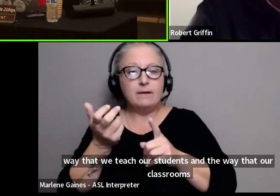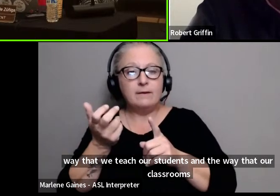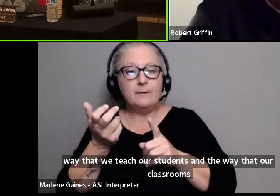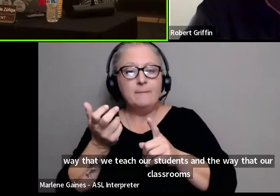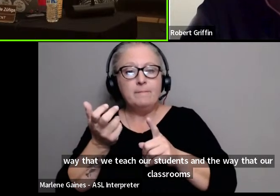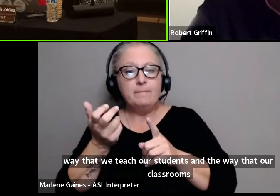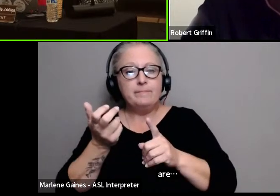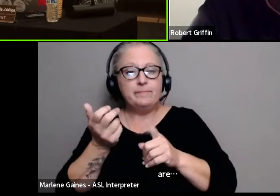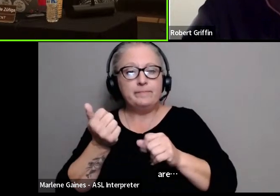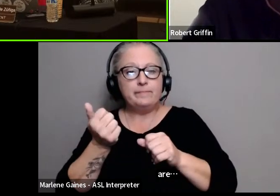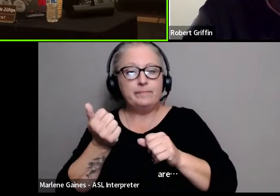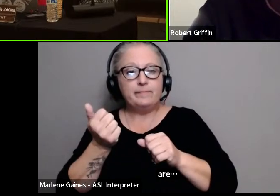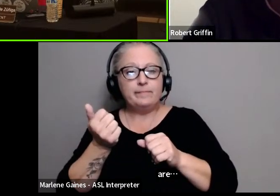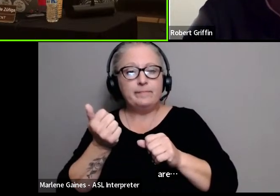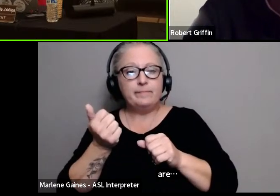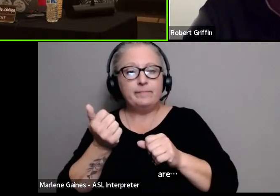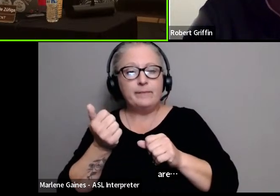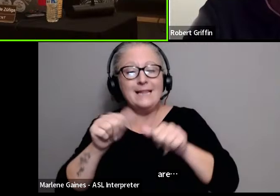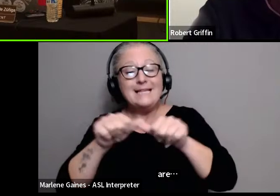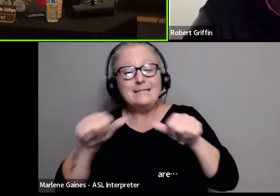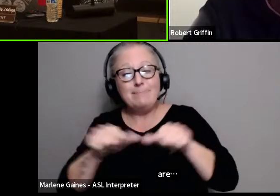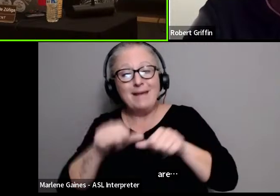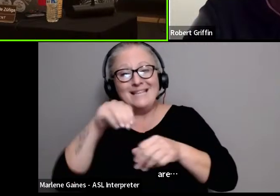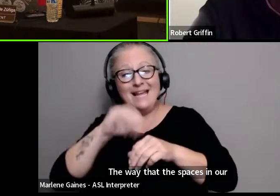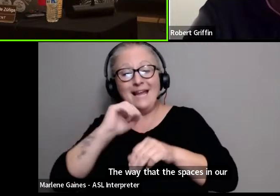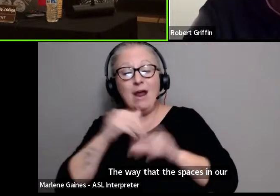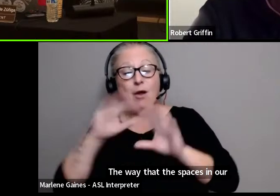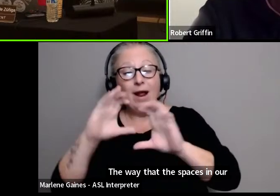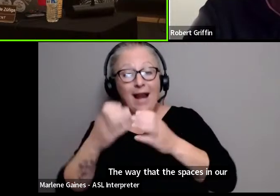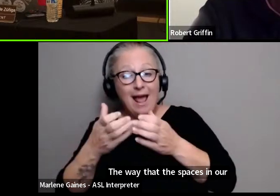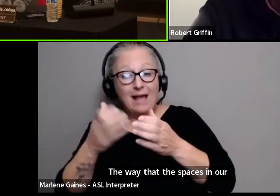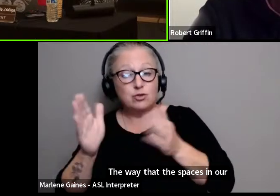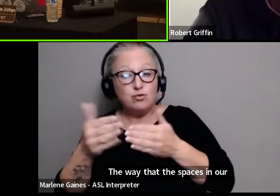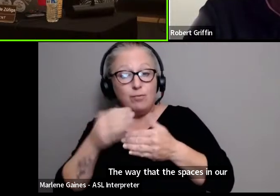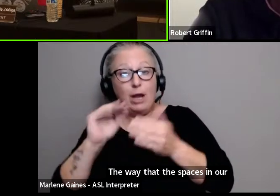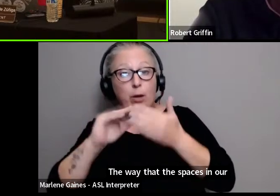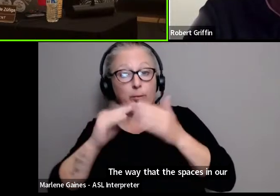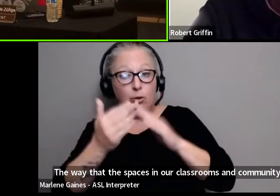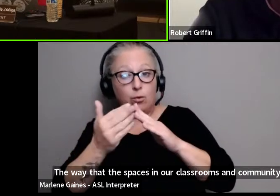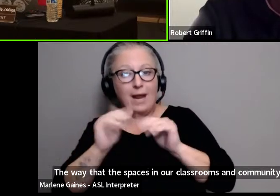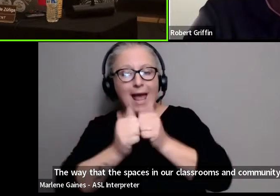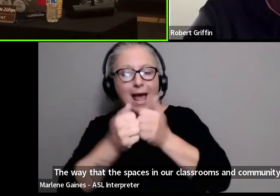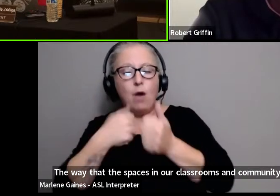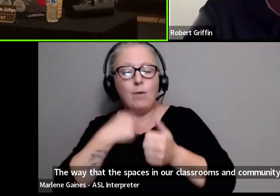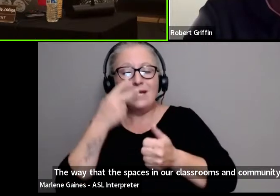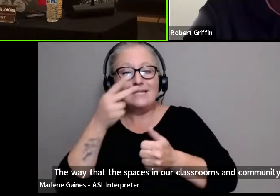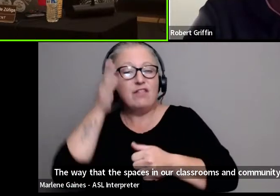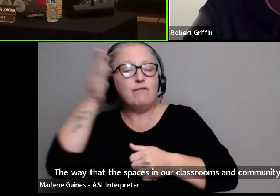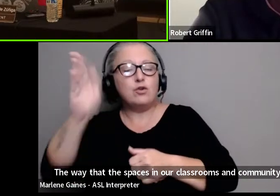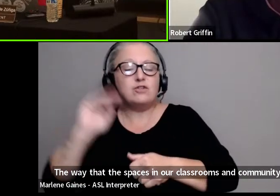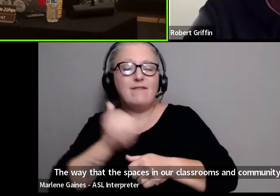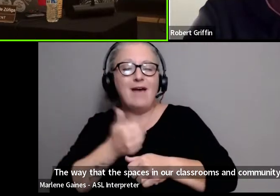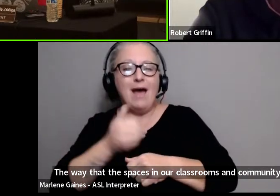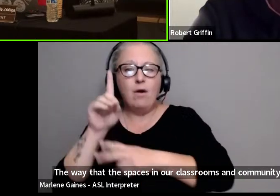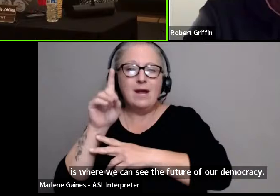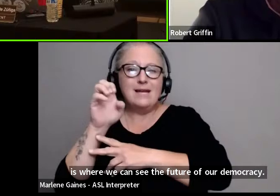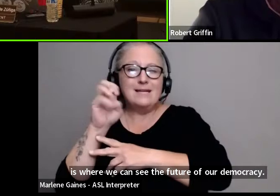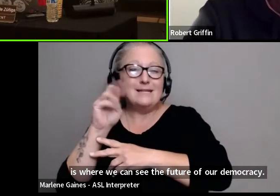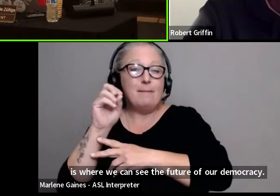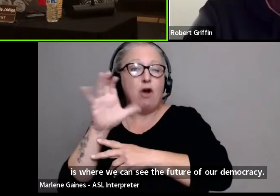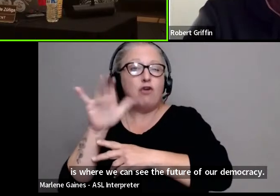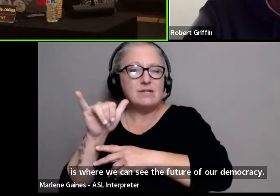the way that the spaces in our classrooms and community is where we can see the future of our democracy. So I thought that was